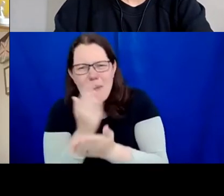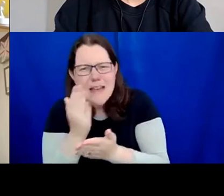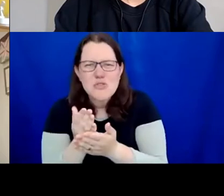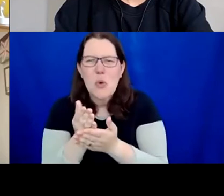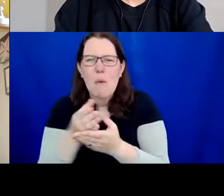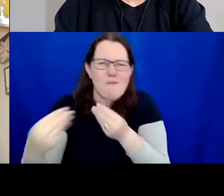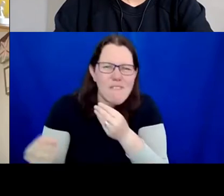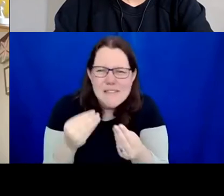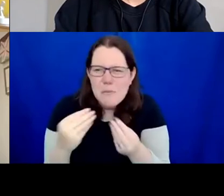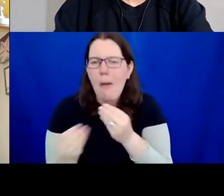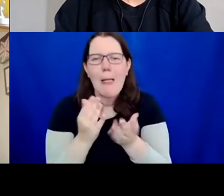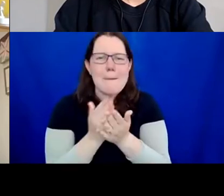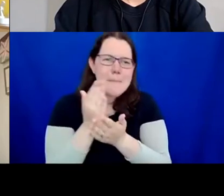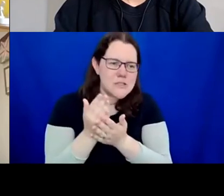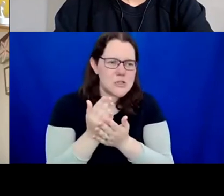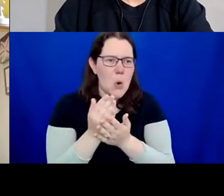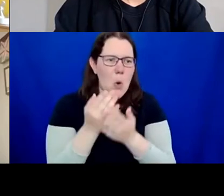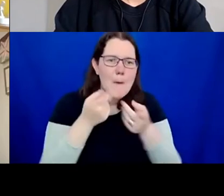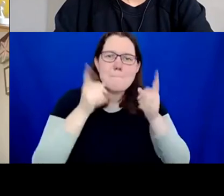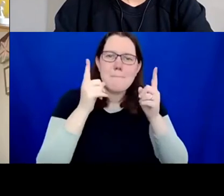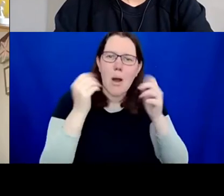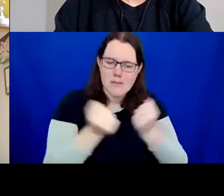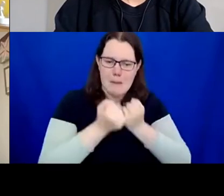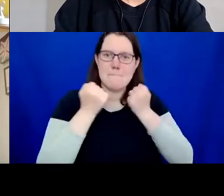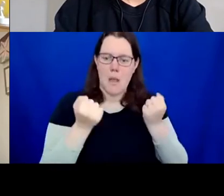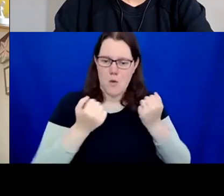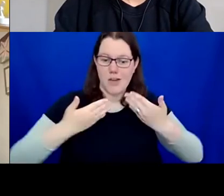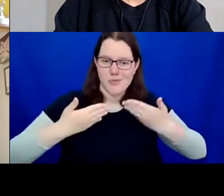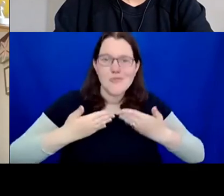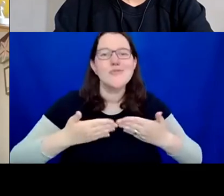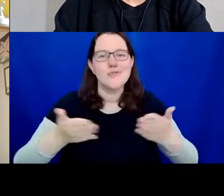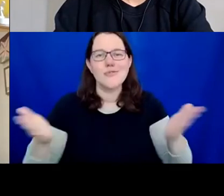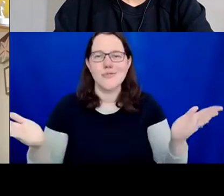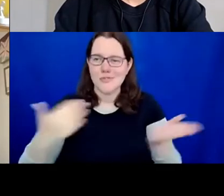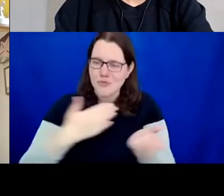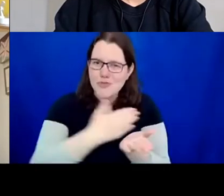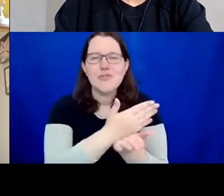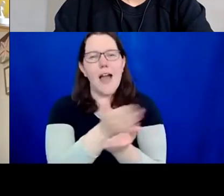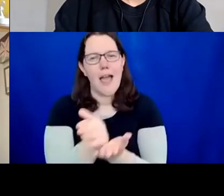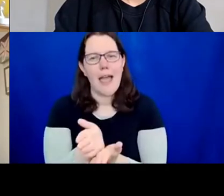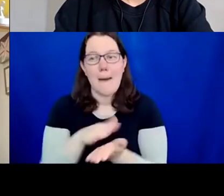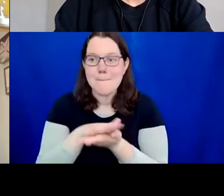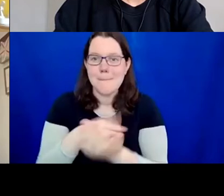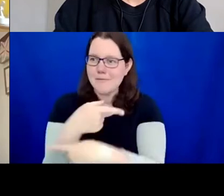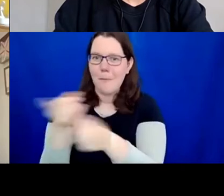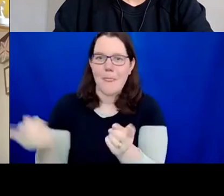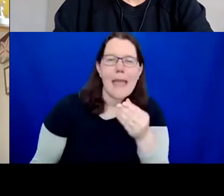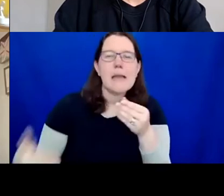the people in power seed that power to open those gates and include people in a meaningful way.